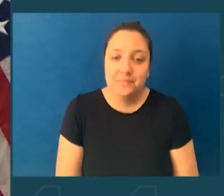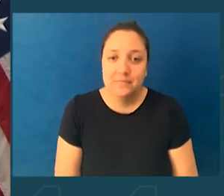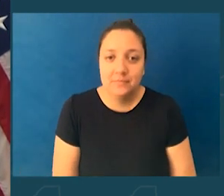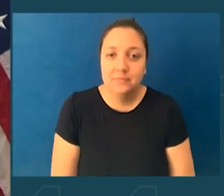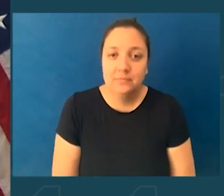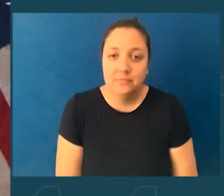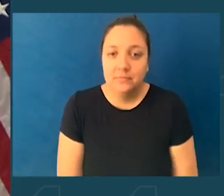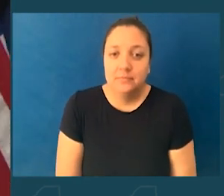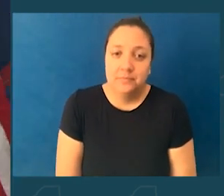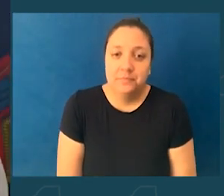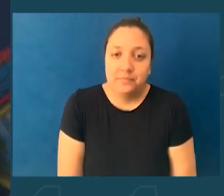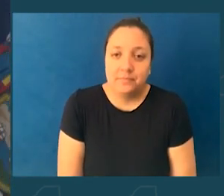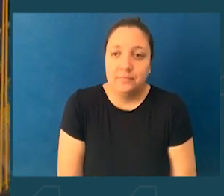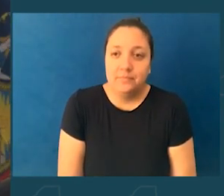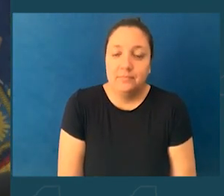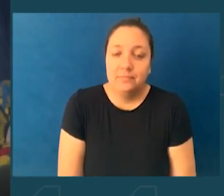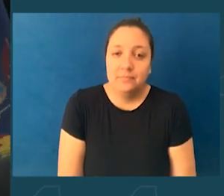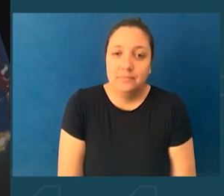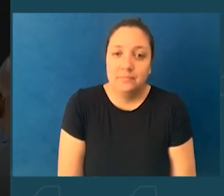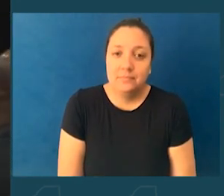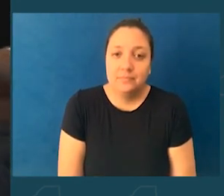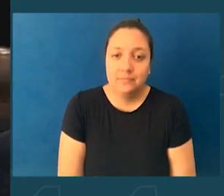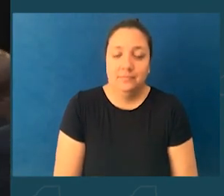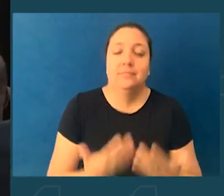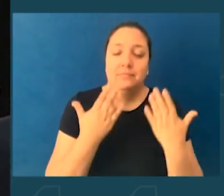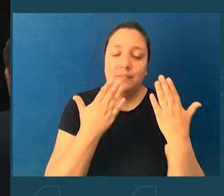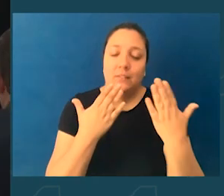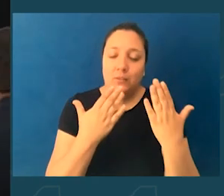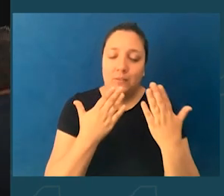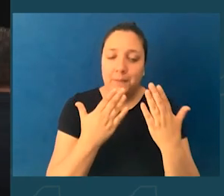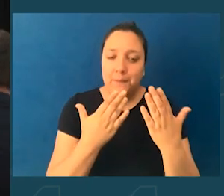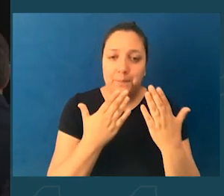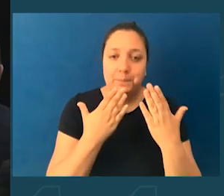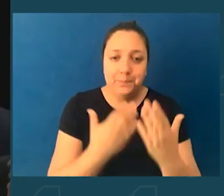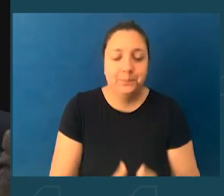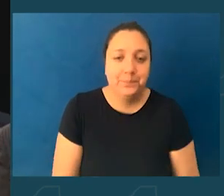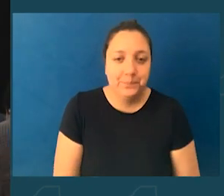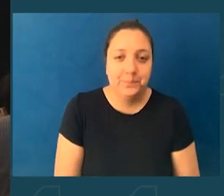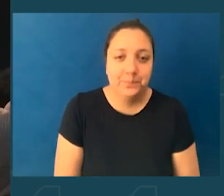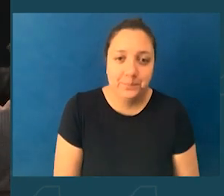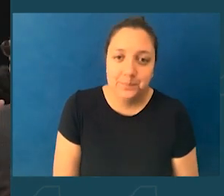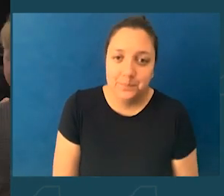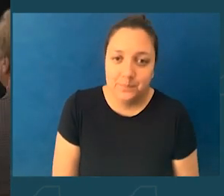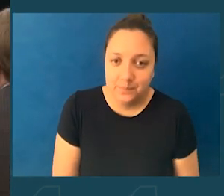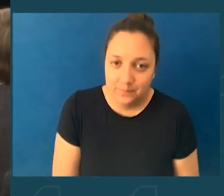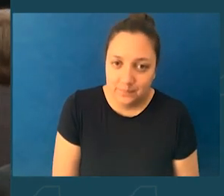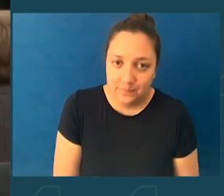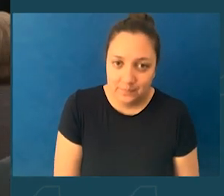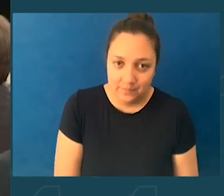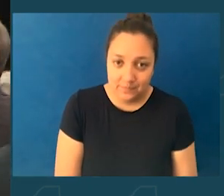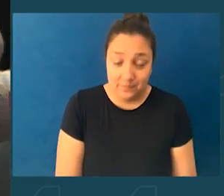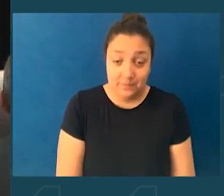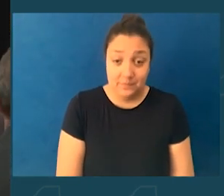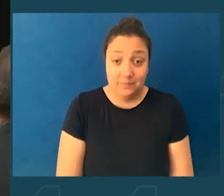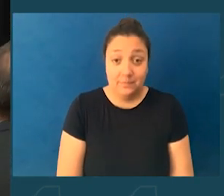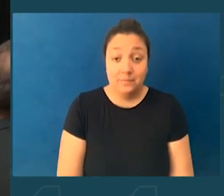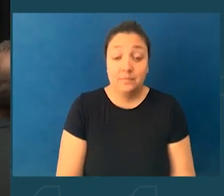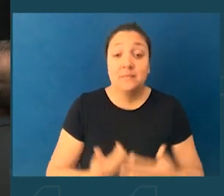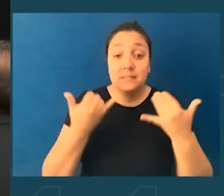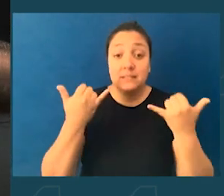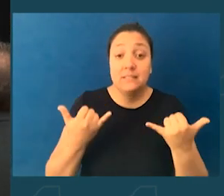Thank you. Thank you. Thank you. Thank you. Thank Please welcome to the